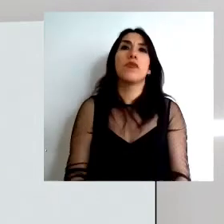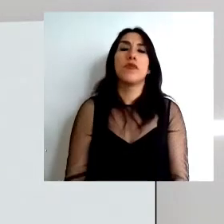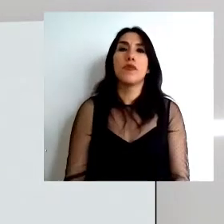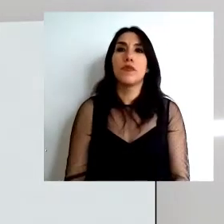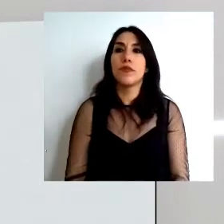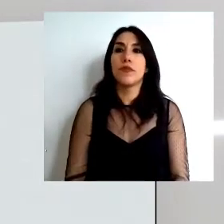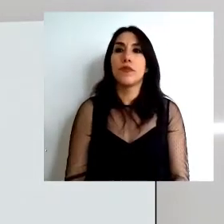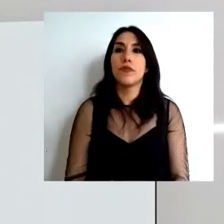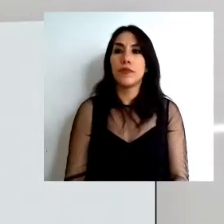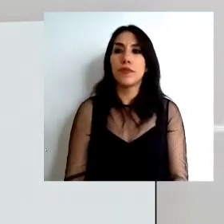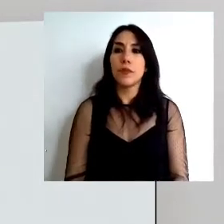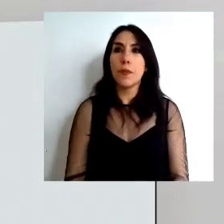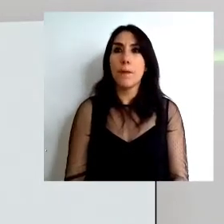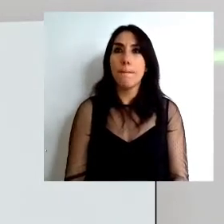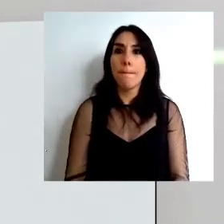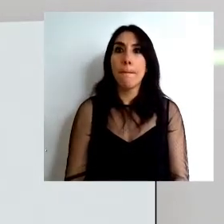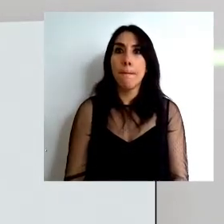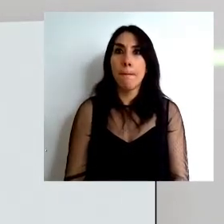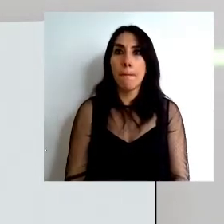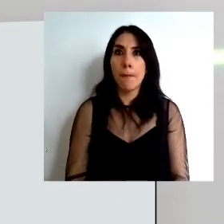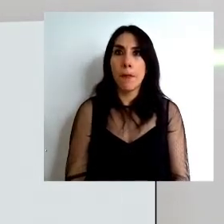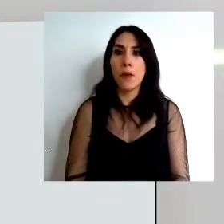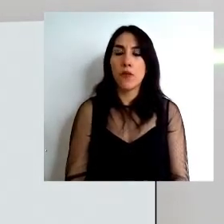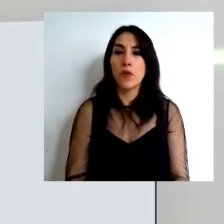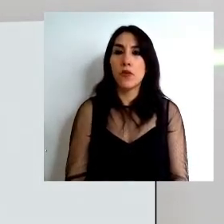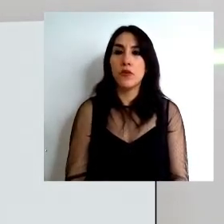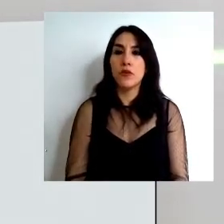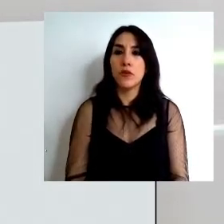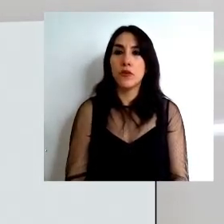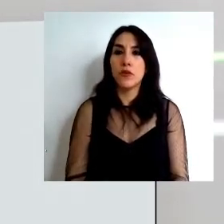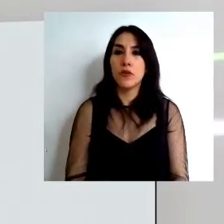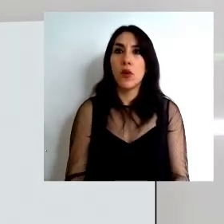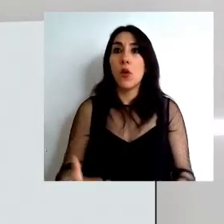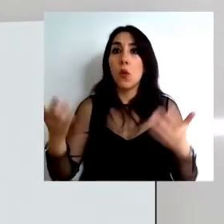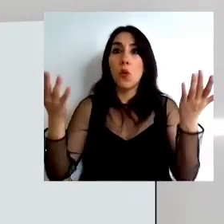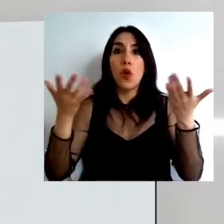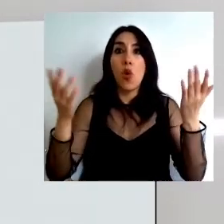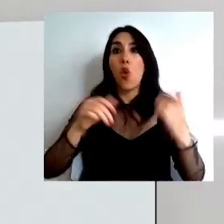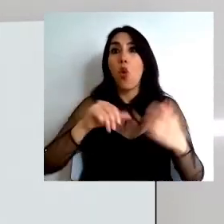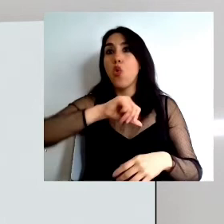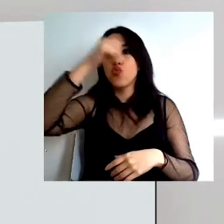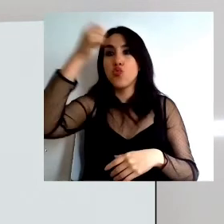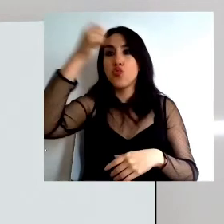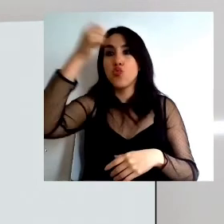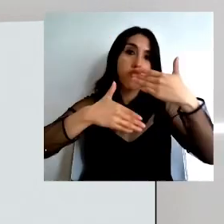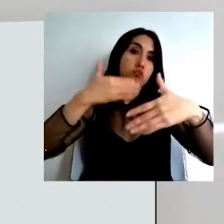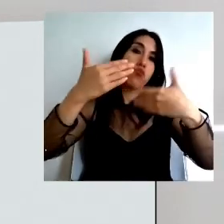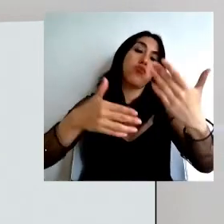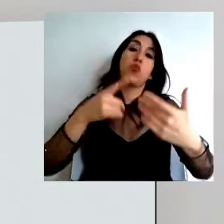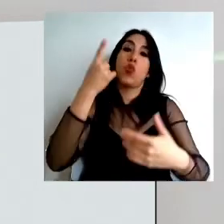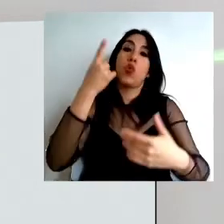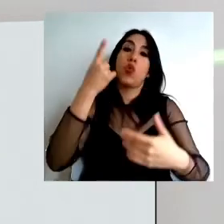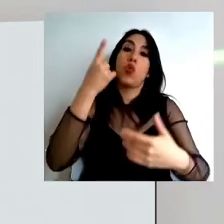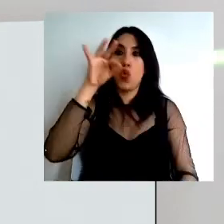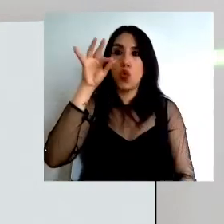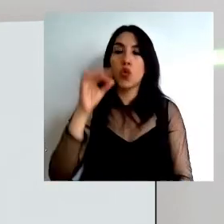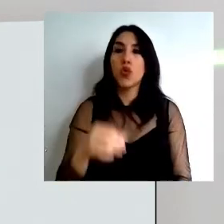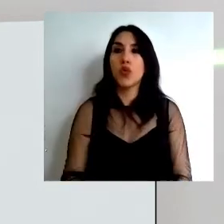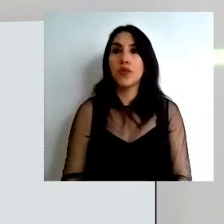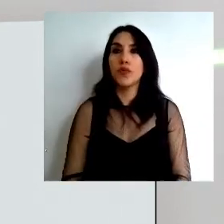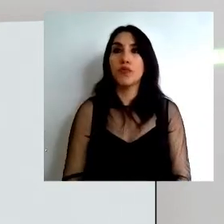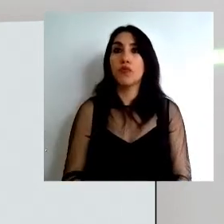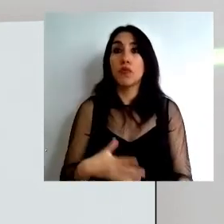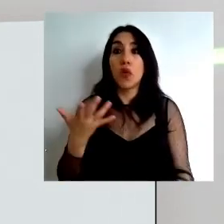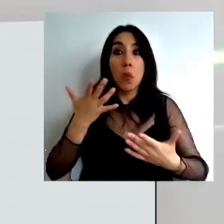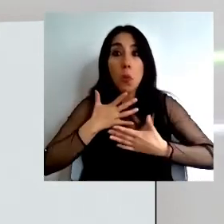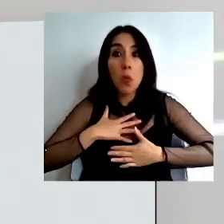what are the next steps, or what comes next, and are you at all interested in deploying your activities, for example, in Spanish